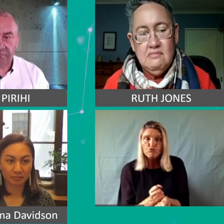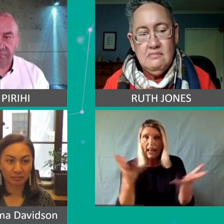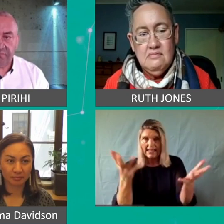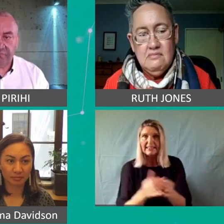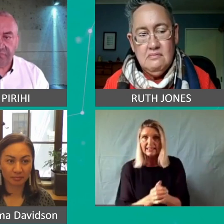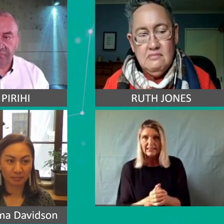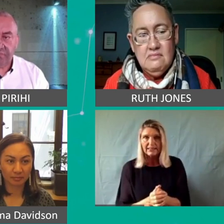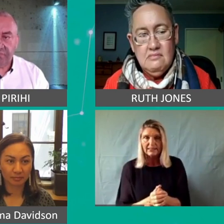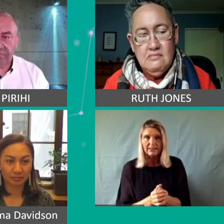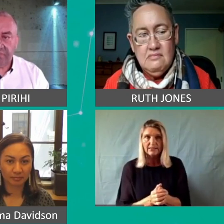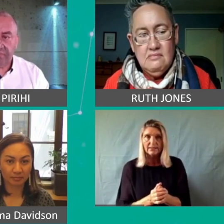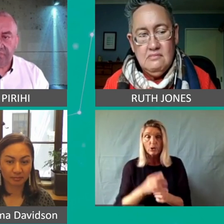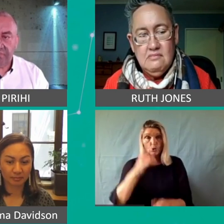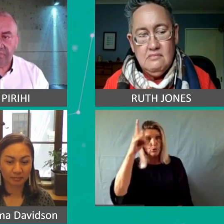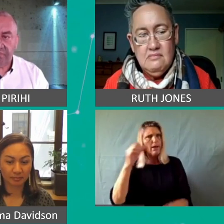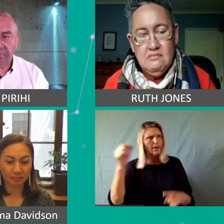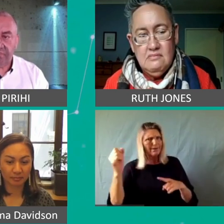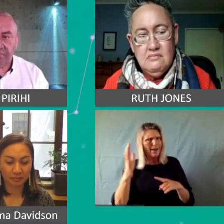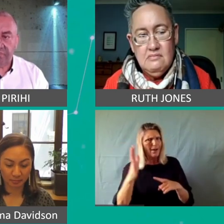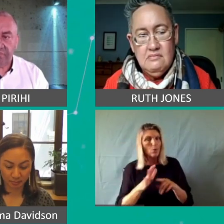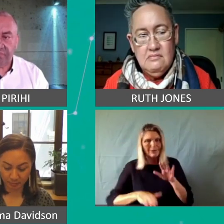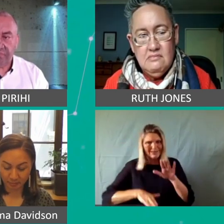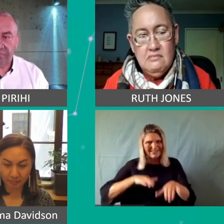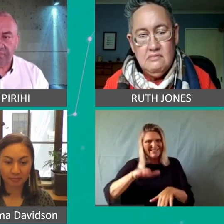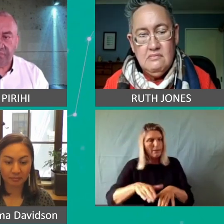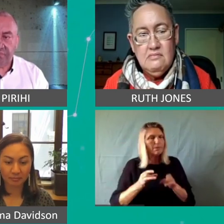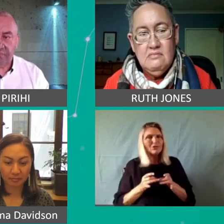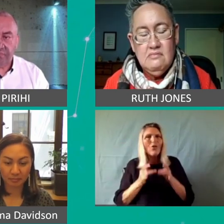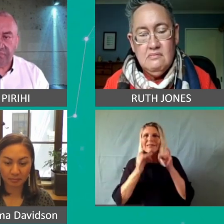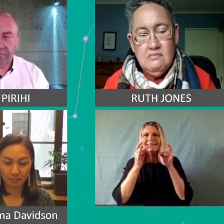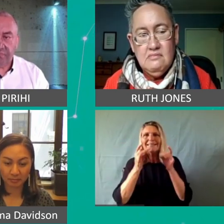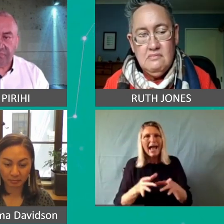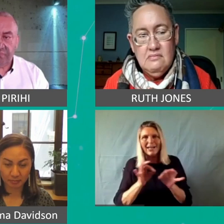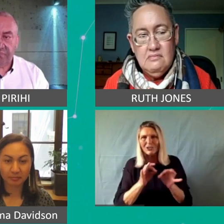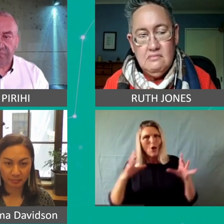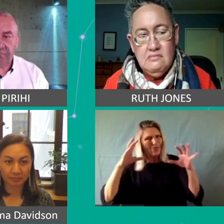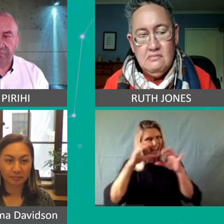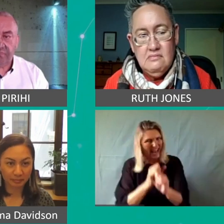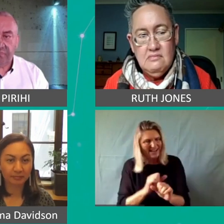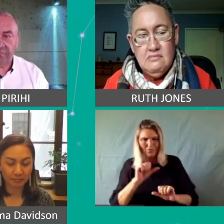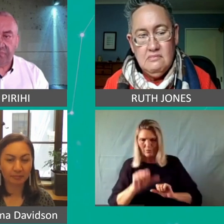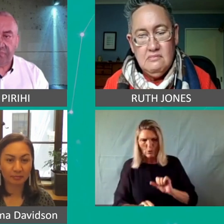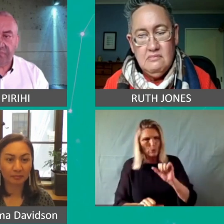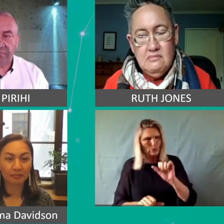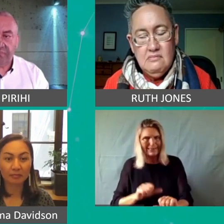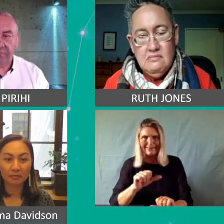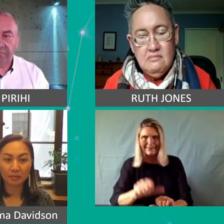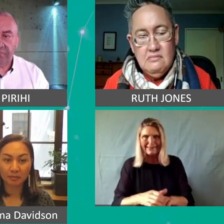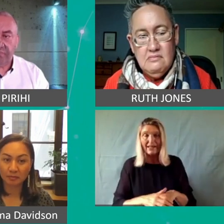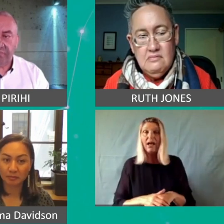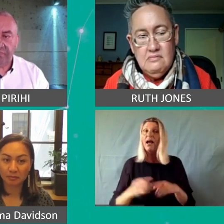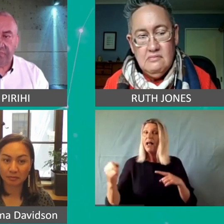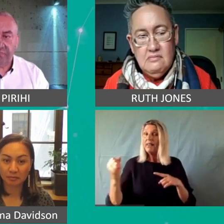important part of the process, but it doesn't start here and it most certainly does not end here. The critical next